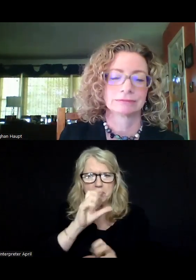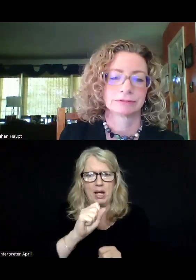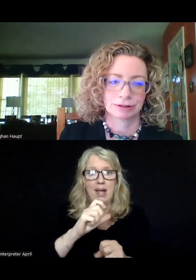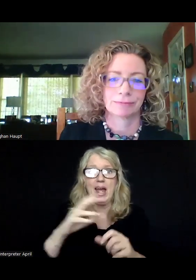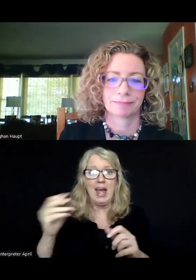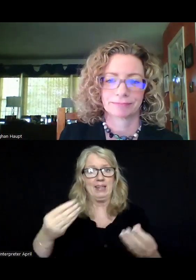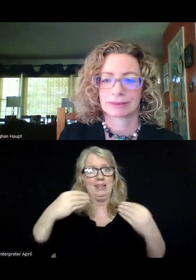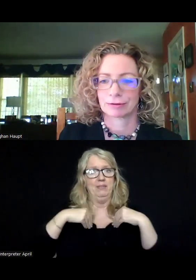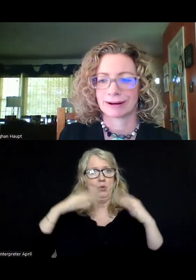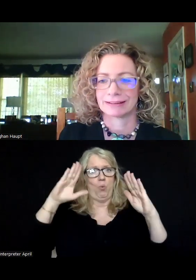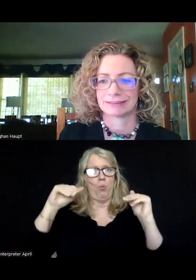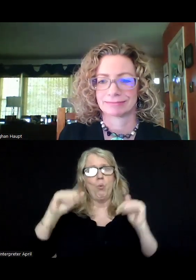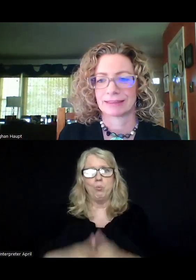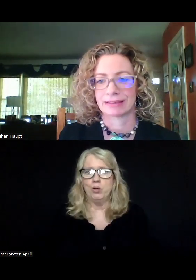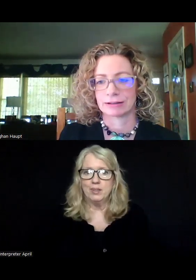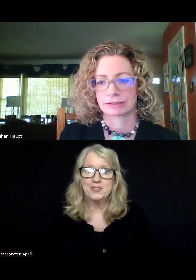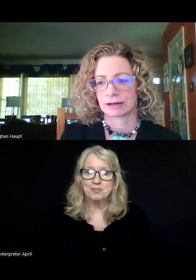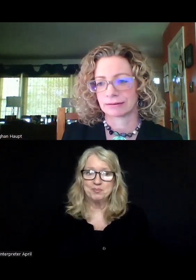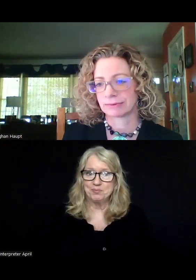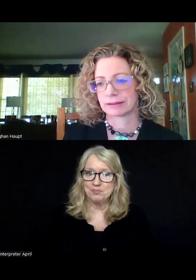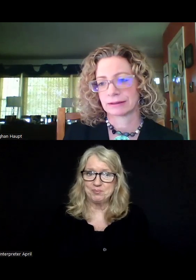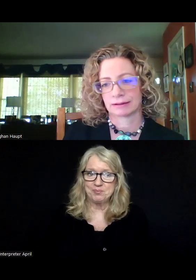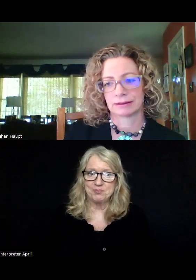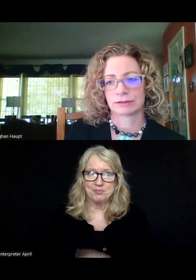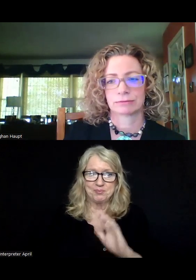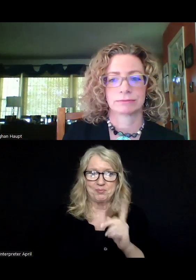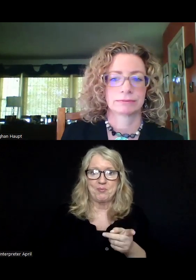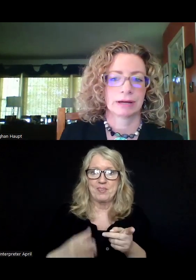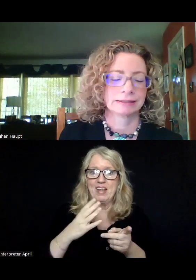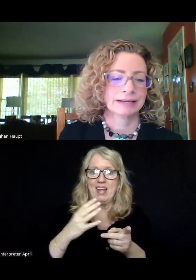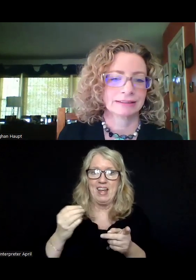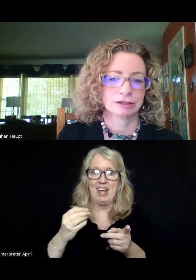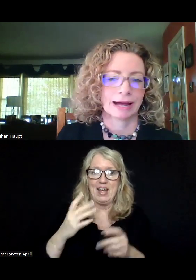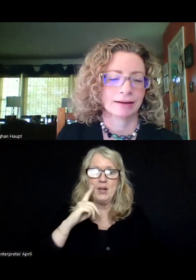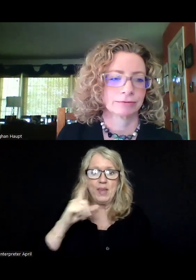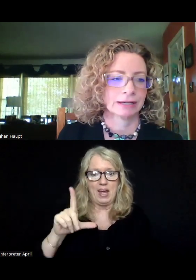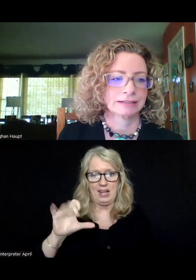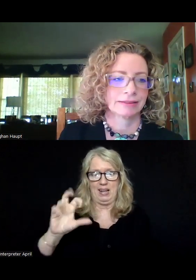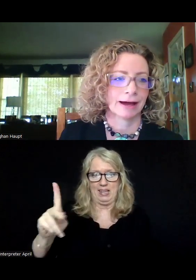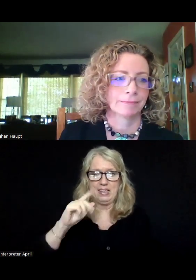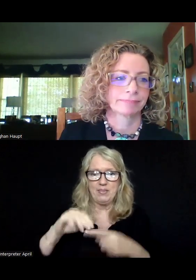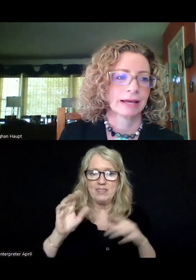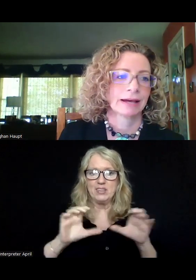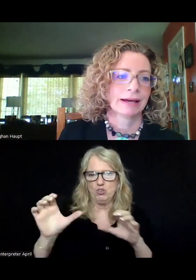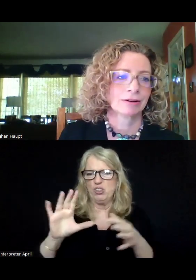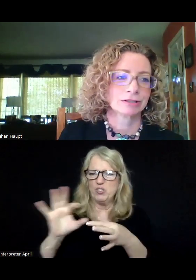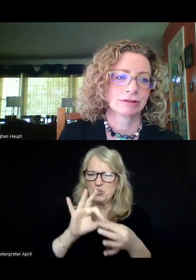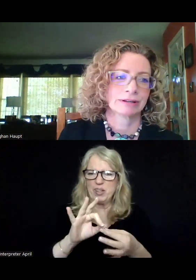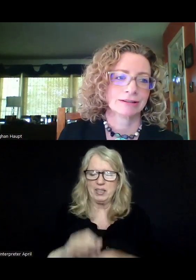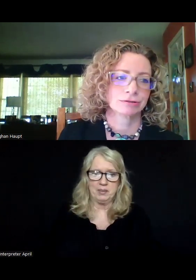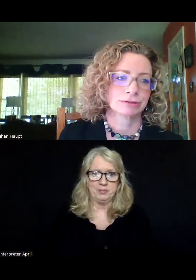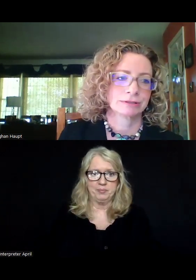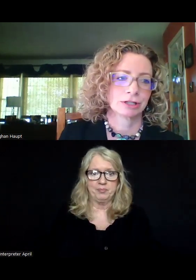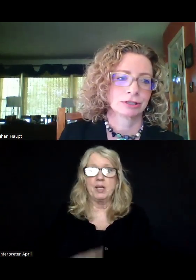hopeful. So great. And there's a link in the chat related to that. And also